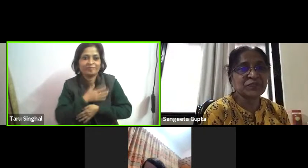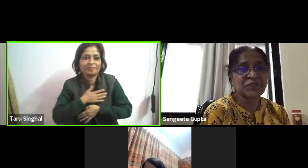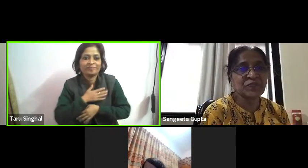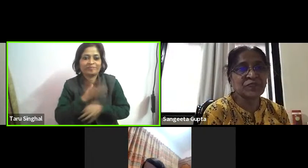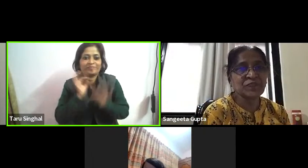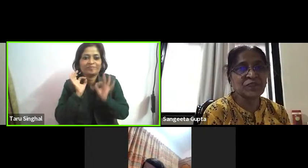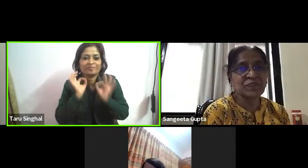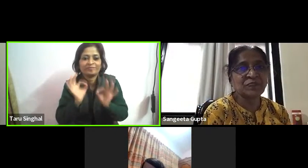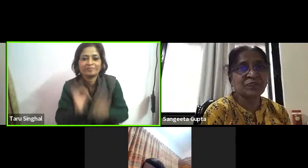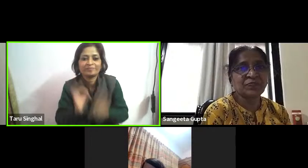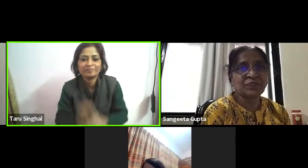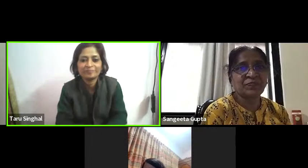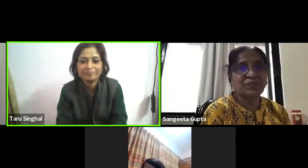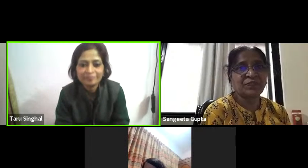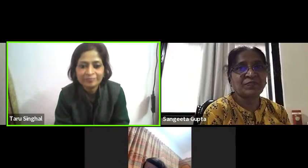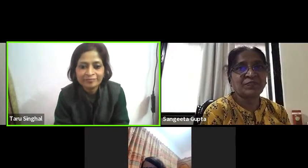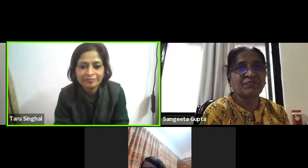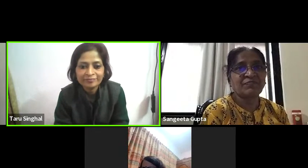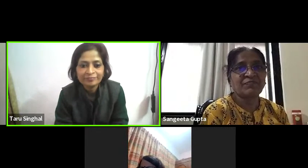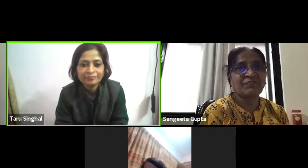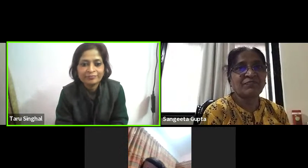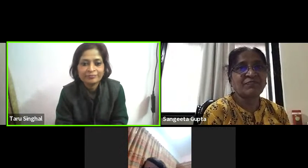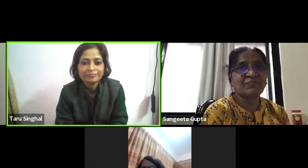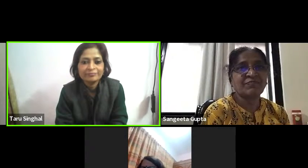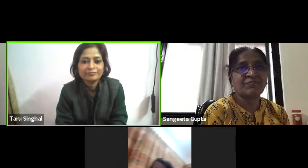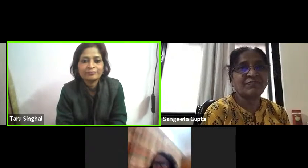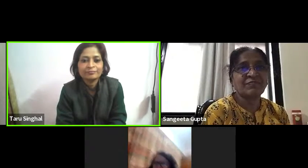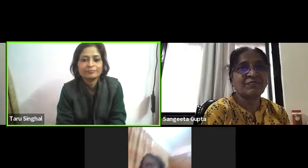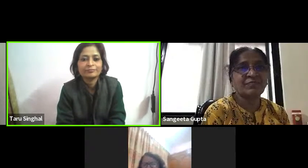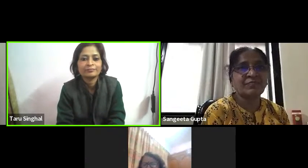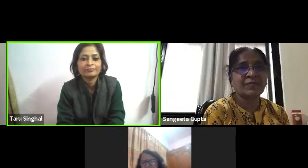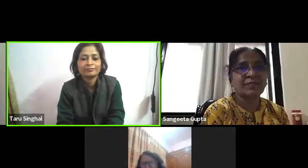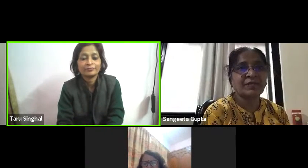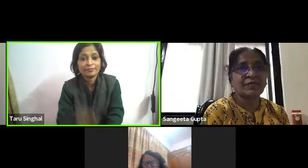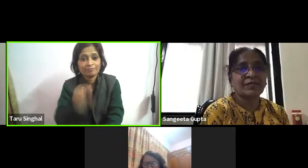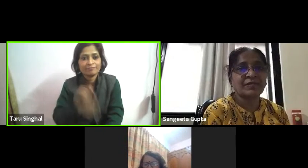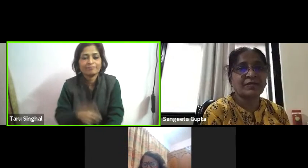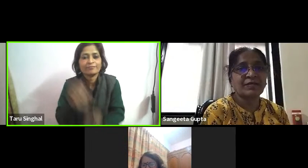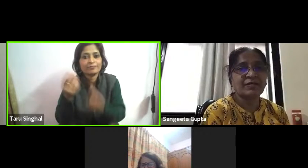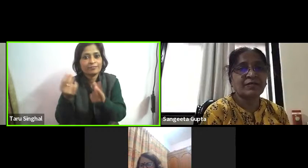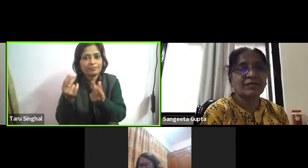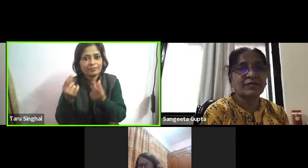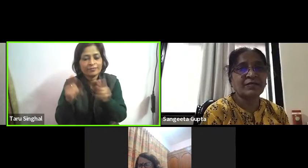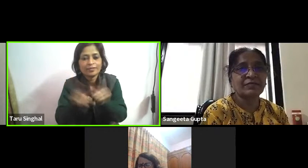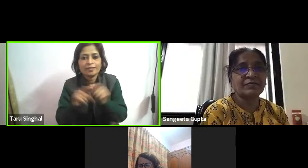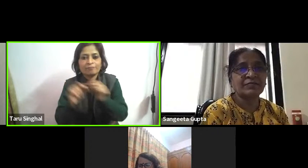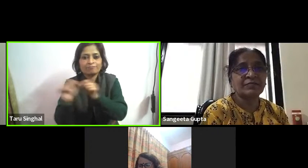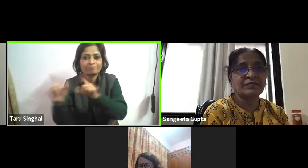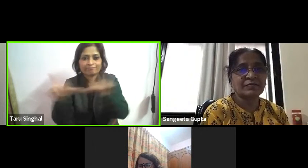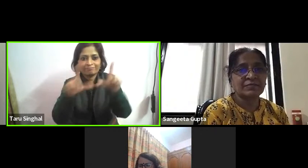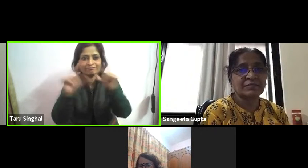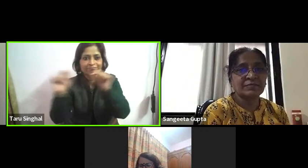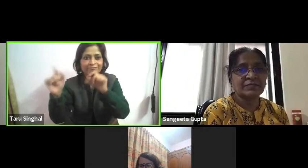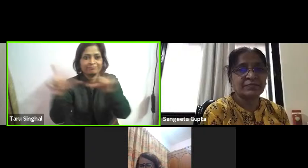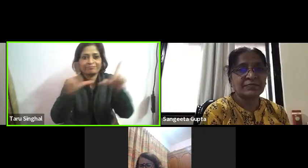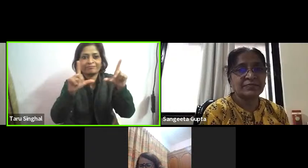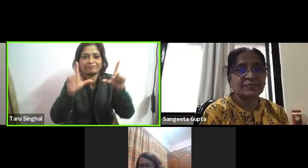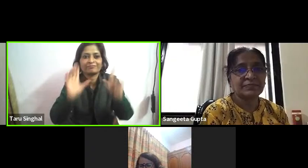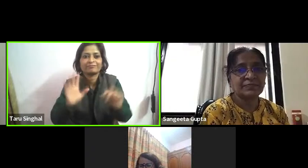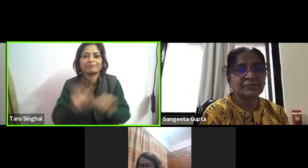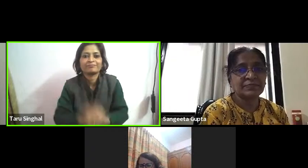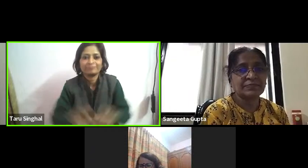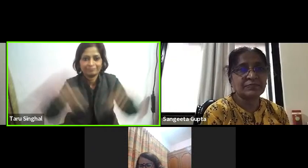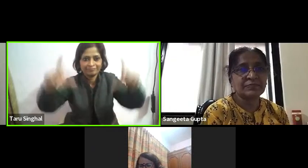that. Yes. Okay. A very quick round of pictures so we can have